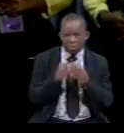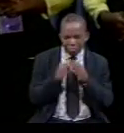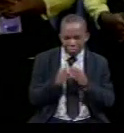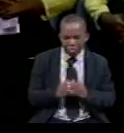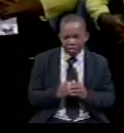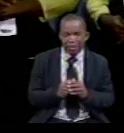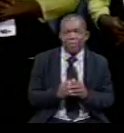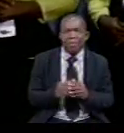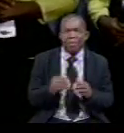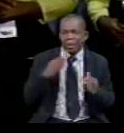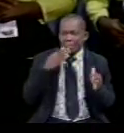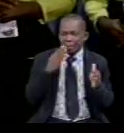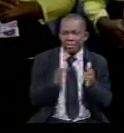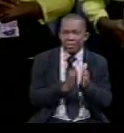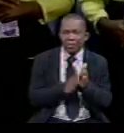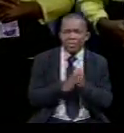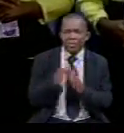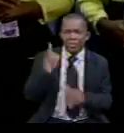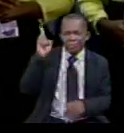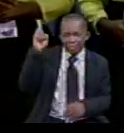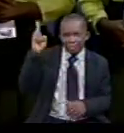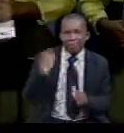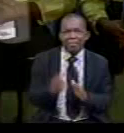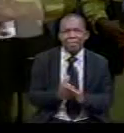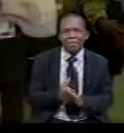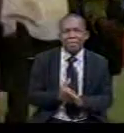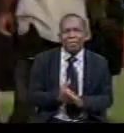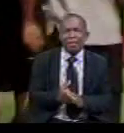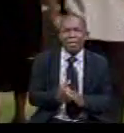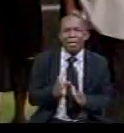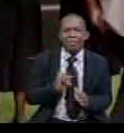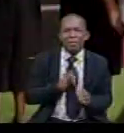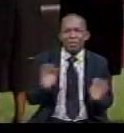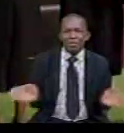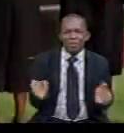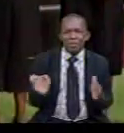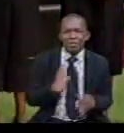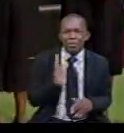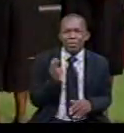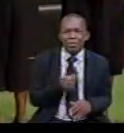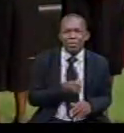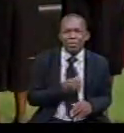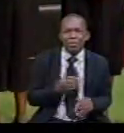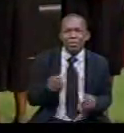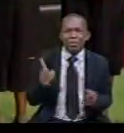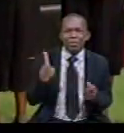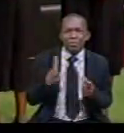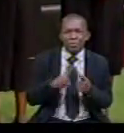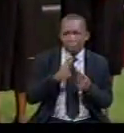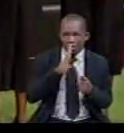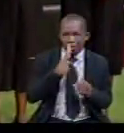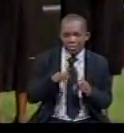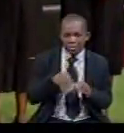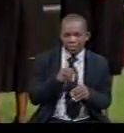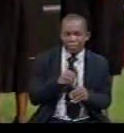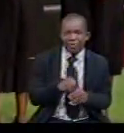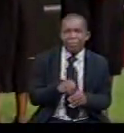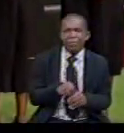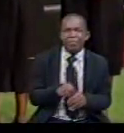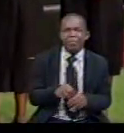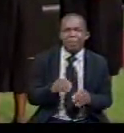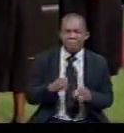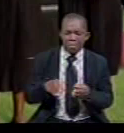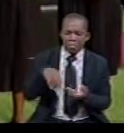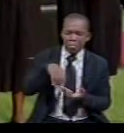in praise. And therefore, I would entreat everyone to involve and pour out your